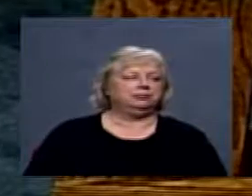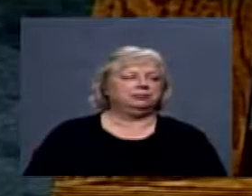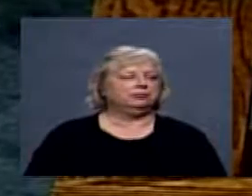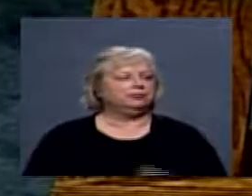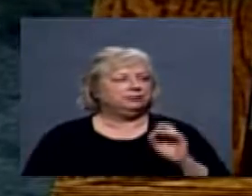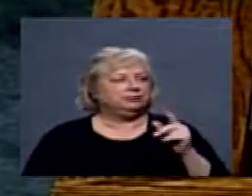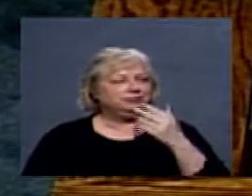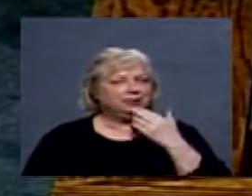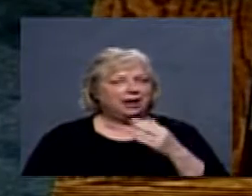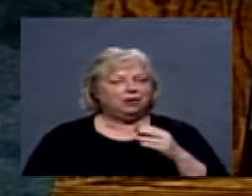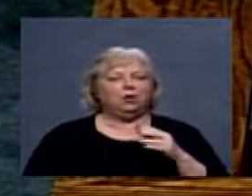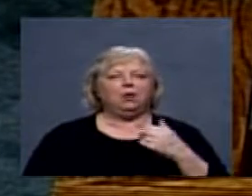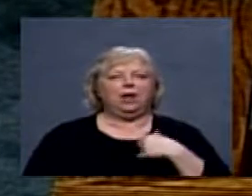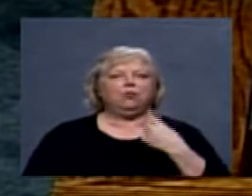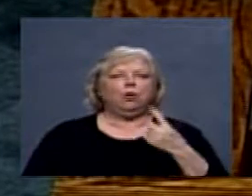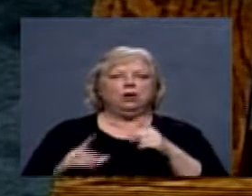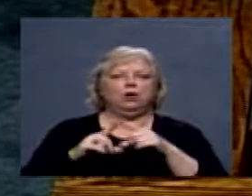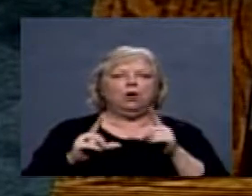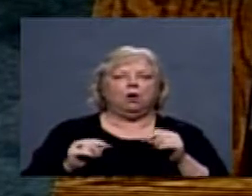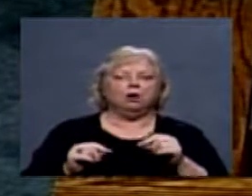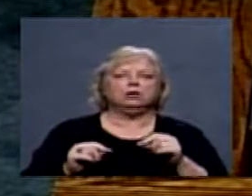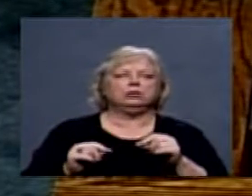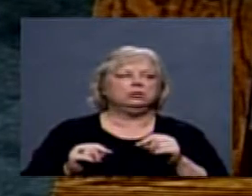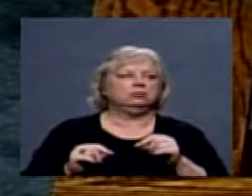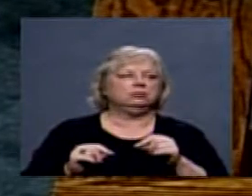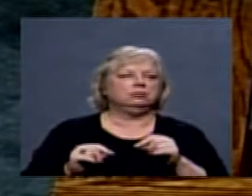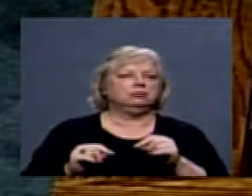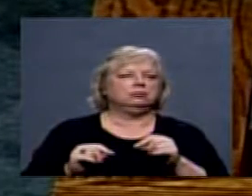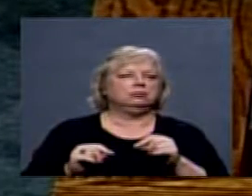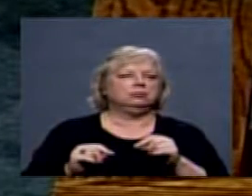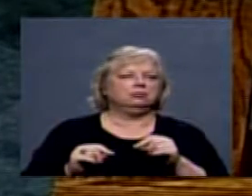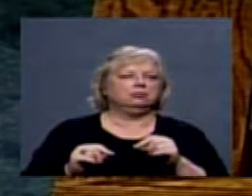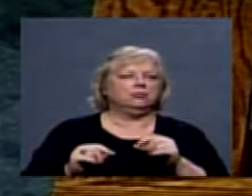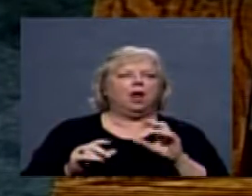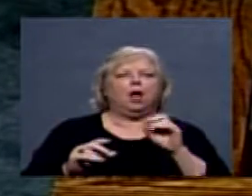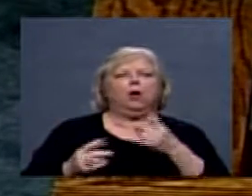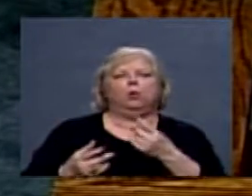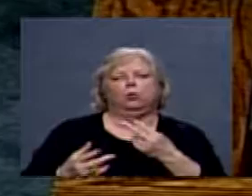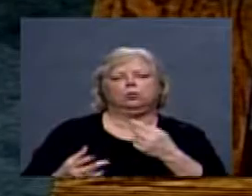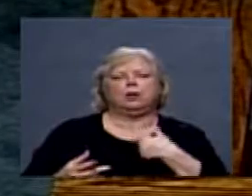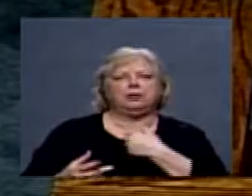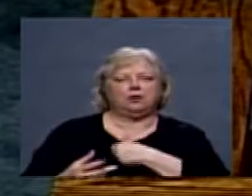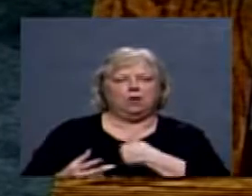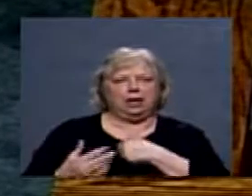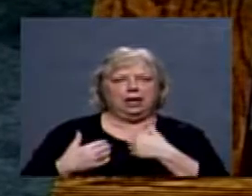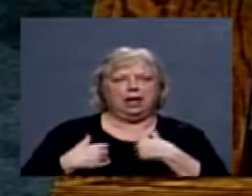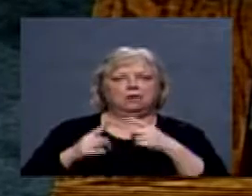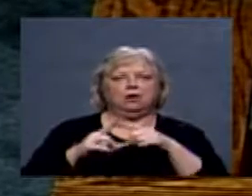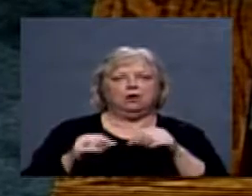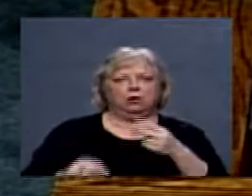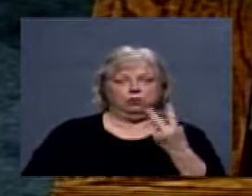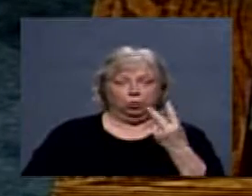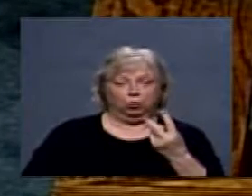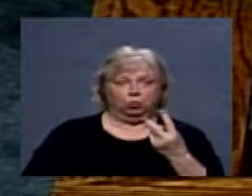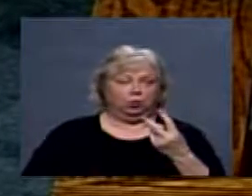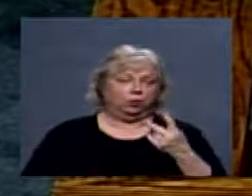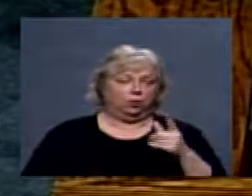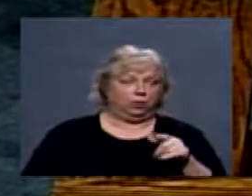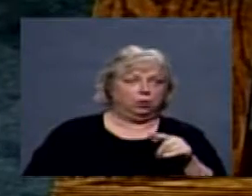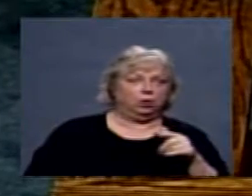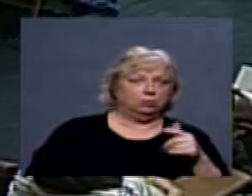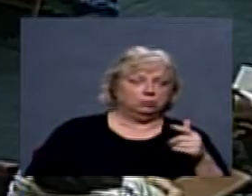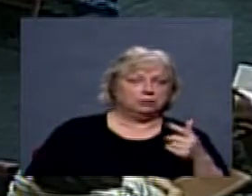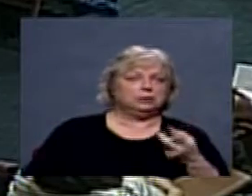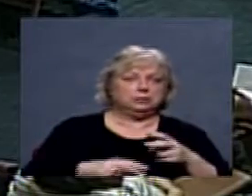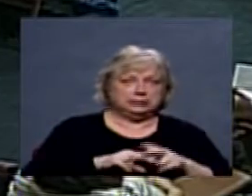Okay, thank you, Mr. Whitfield. We have 1 card. I'm sorry, we have 2 cards. So if you want to let them speak, and